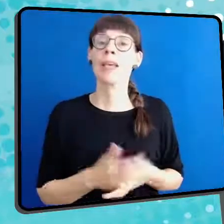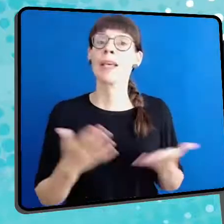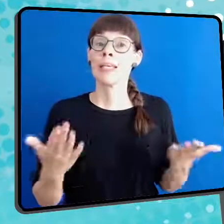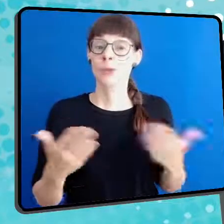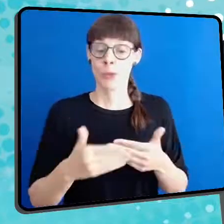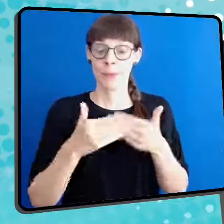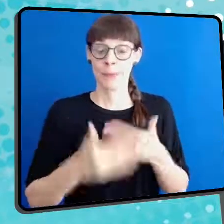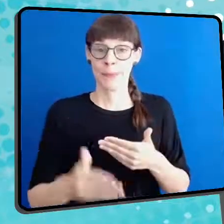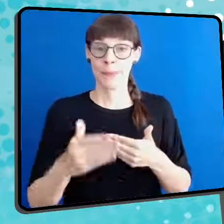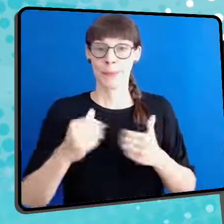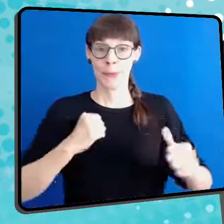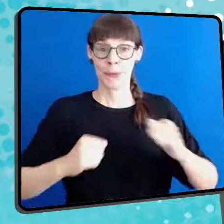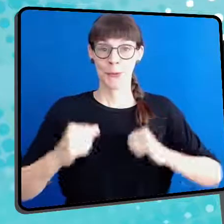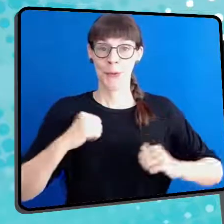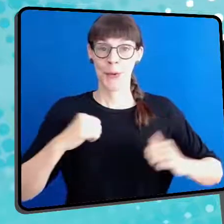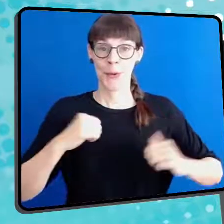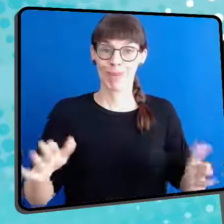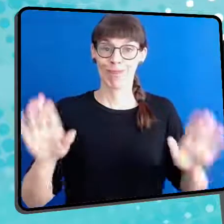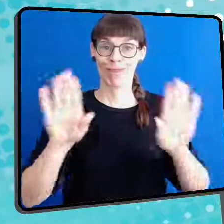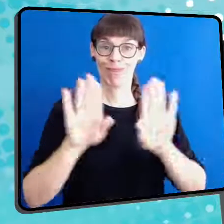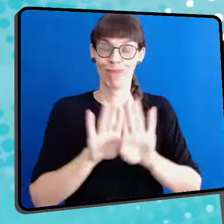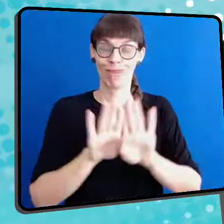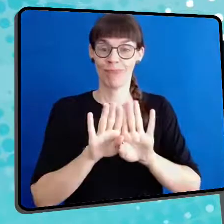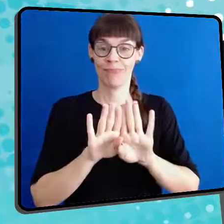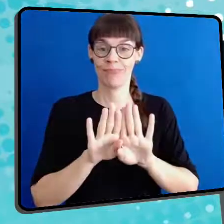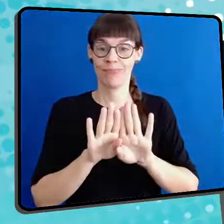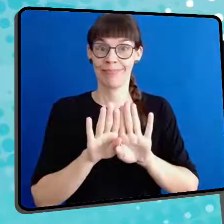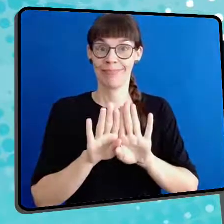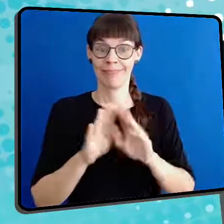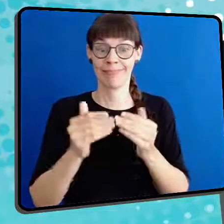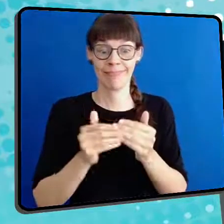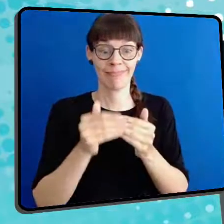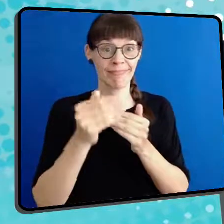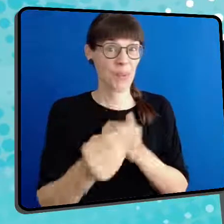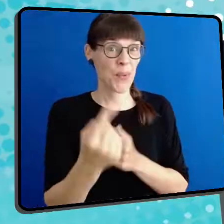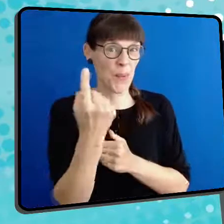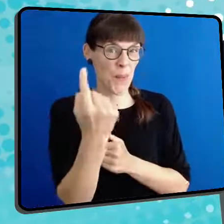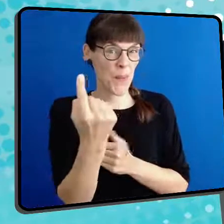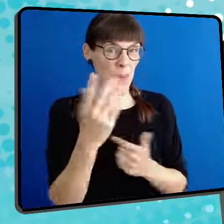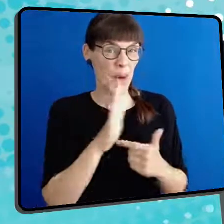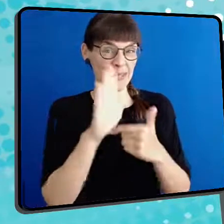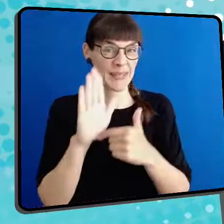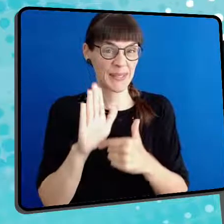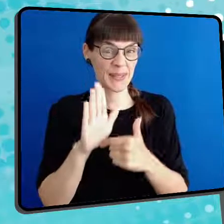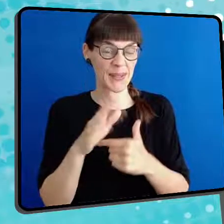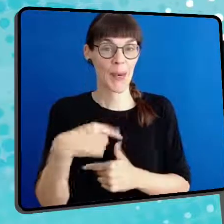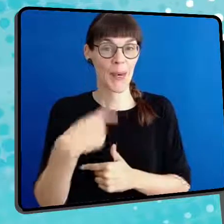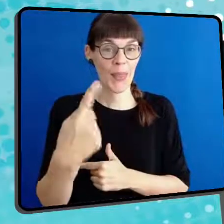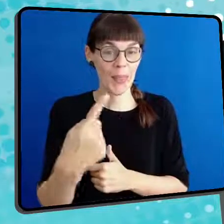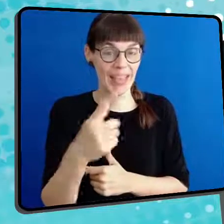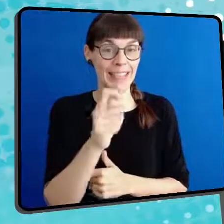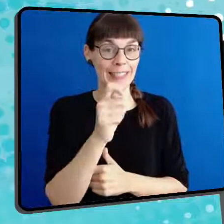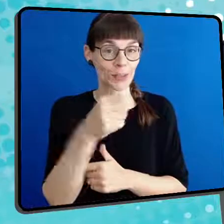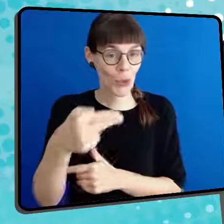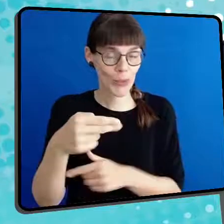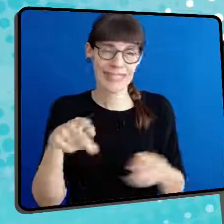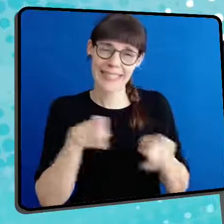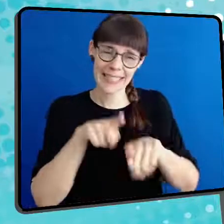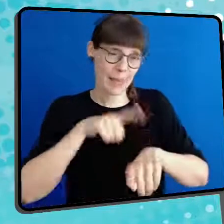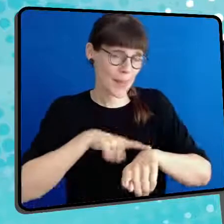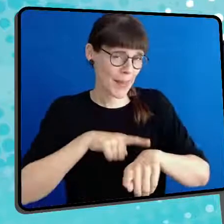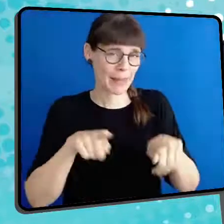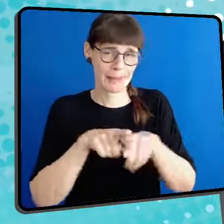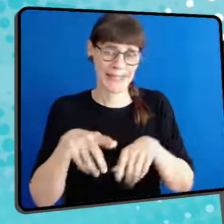the show. So we only have one show left in the season. So join us next Thursday, same time, same place